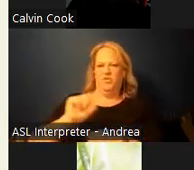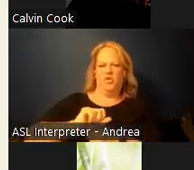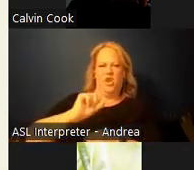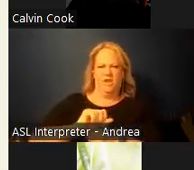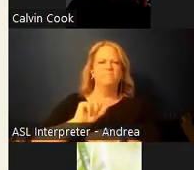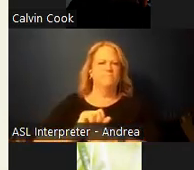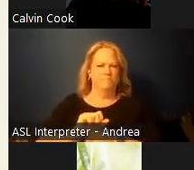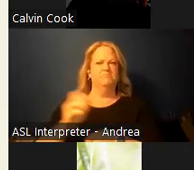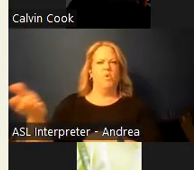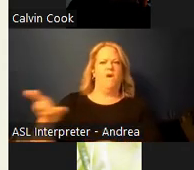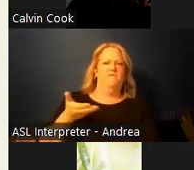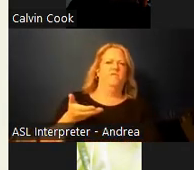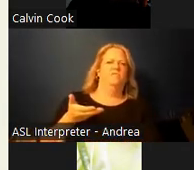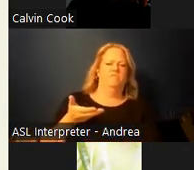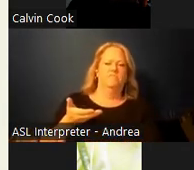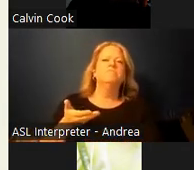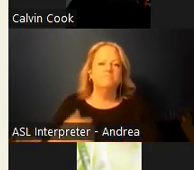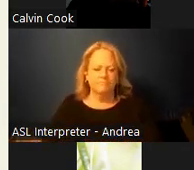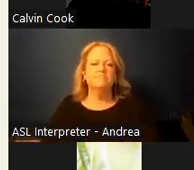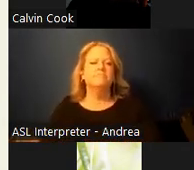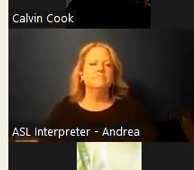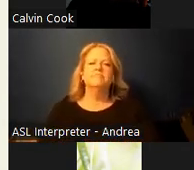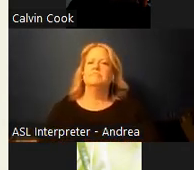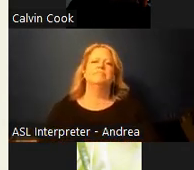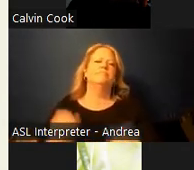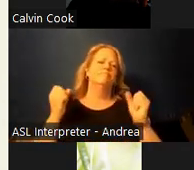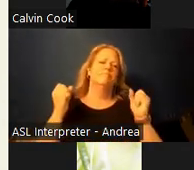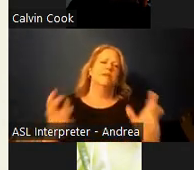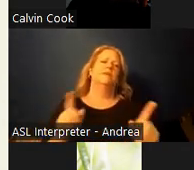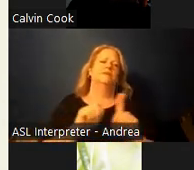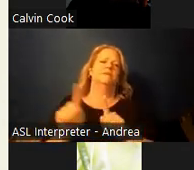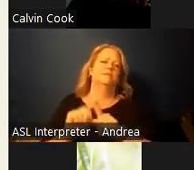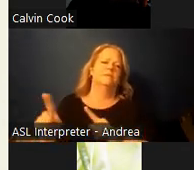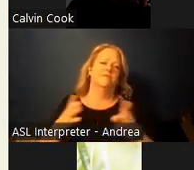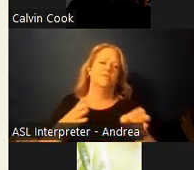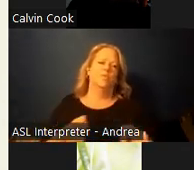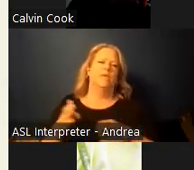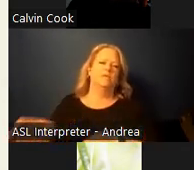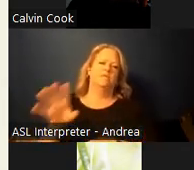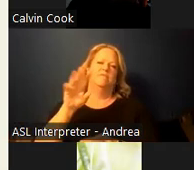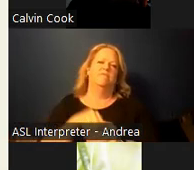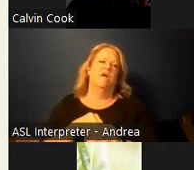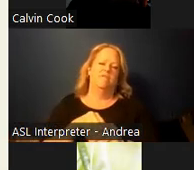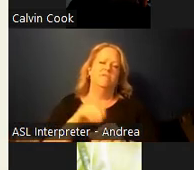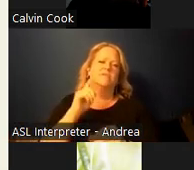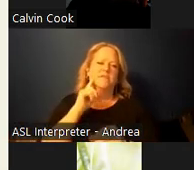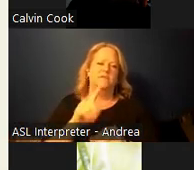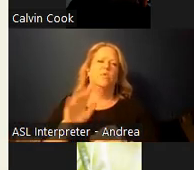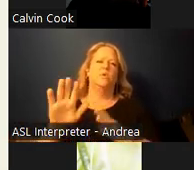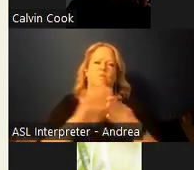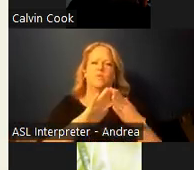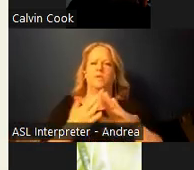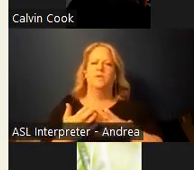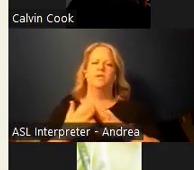of great things on how you can get involved in your community so that you can